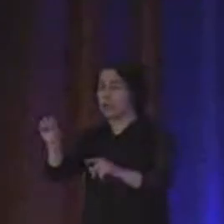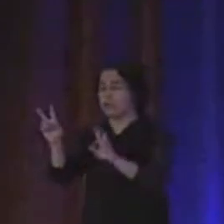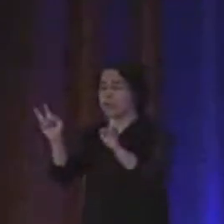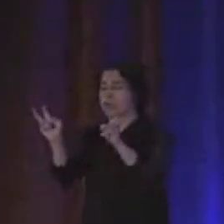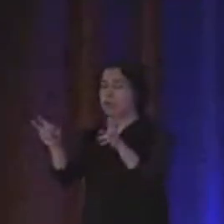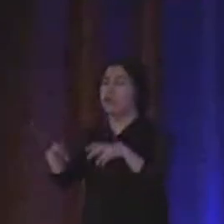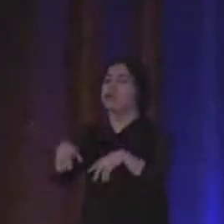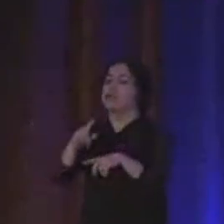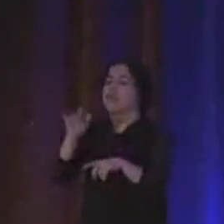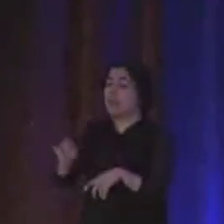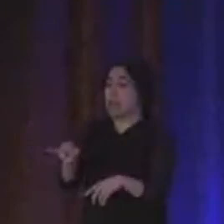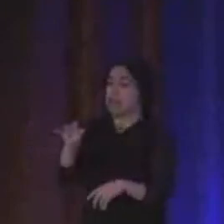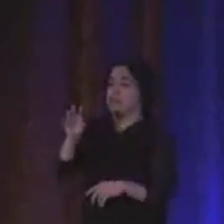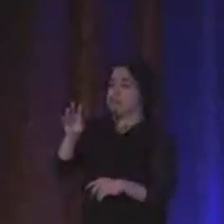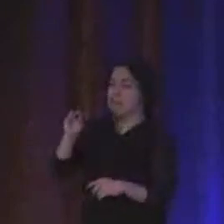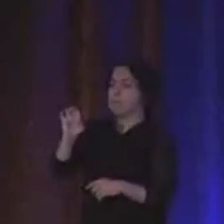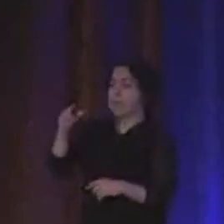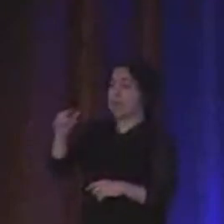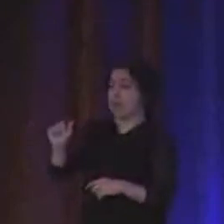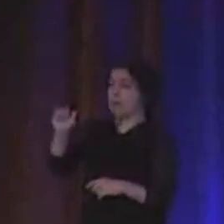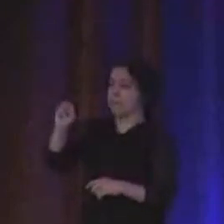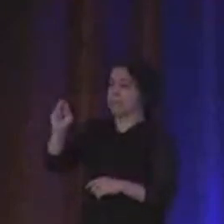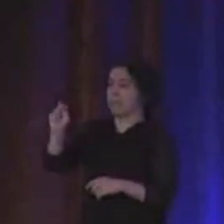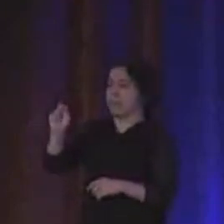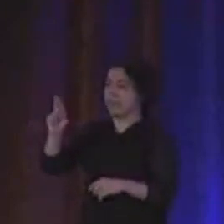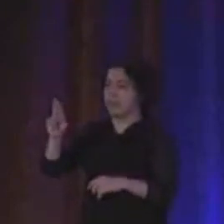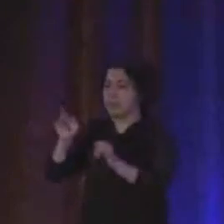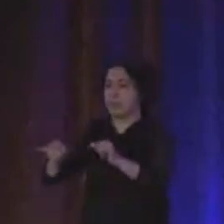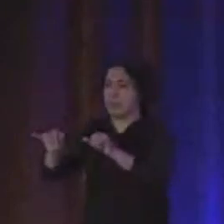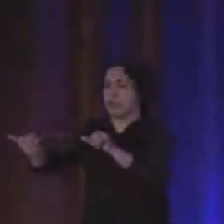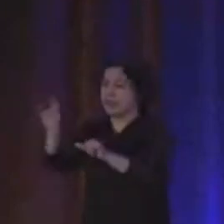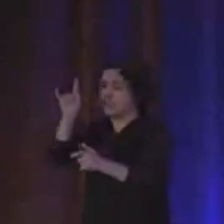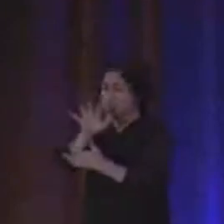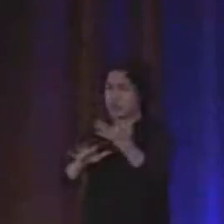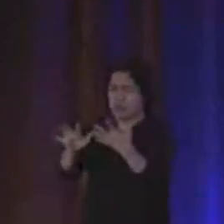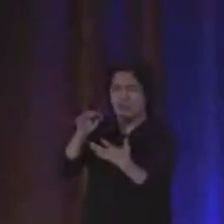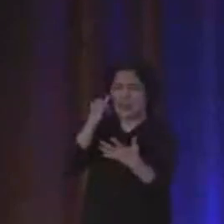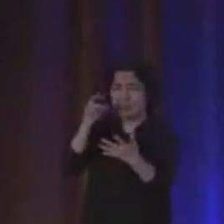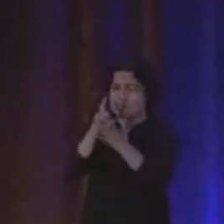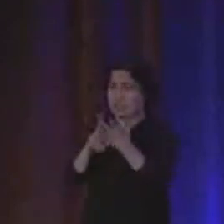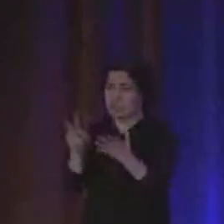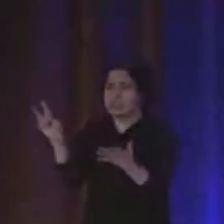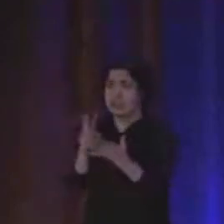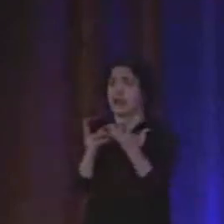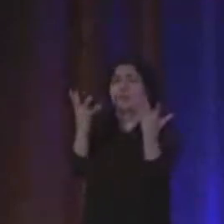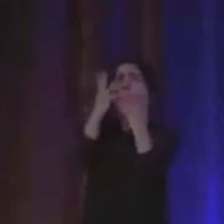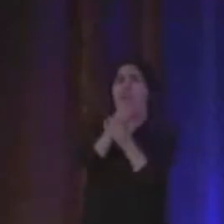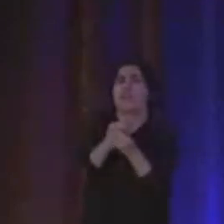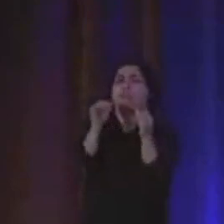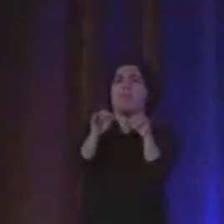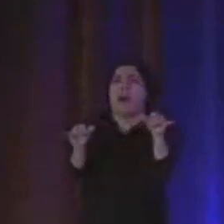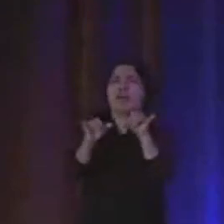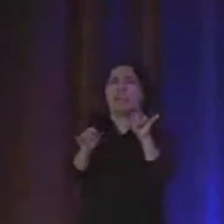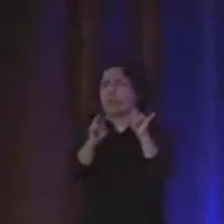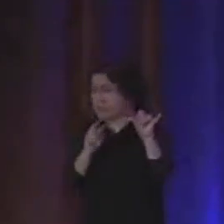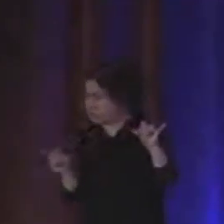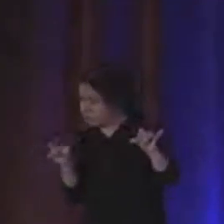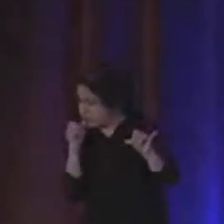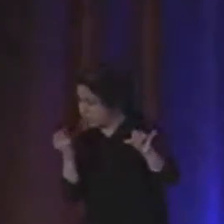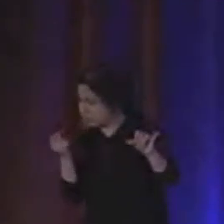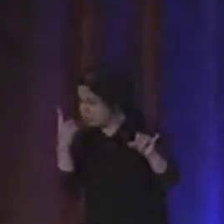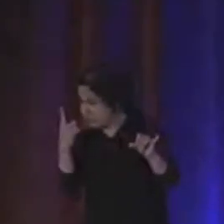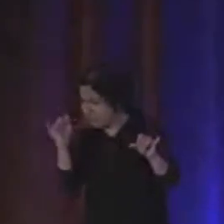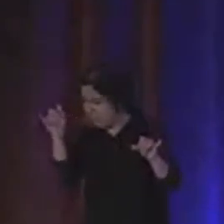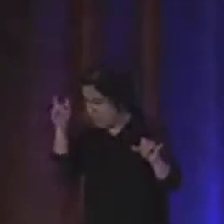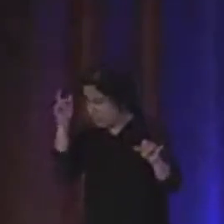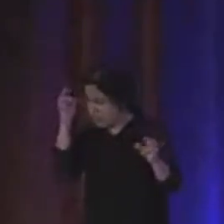so there's this confusion between when a designer comes in with a pattern, they see this beautiful pattern and they don't understand like the logic